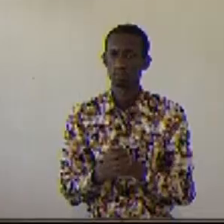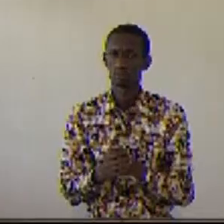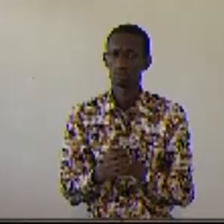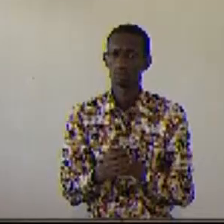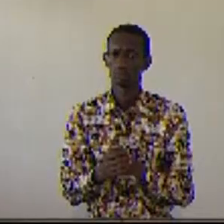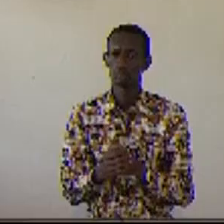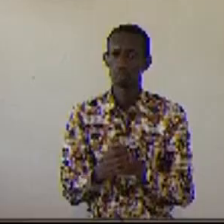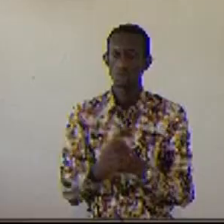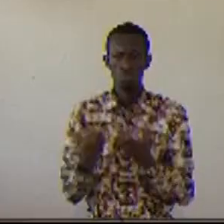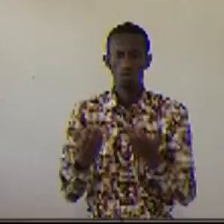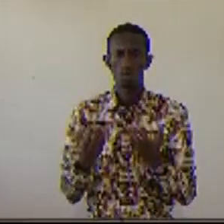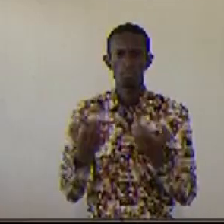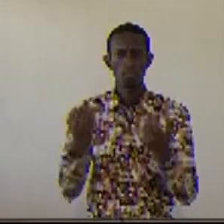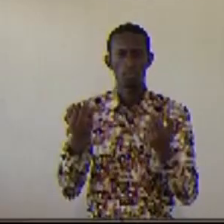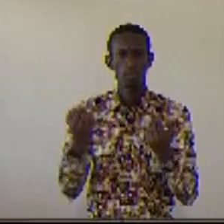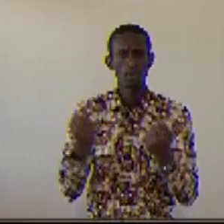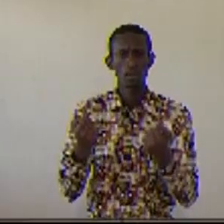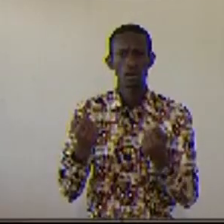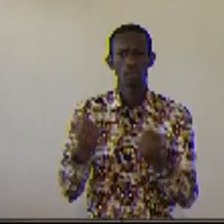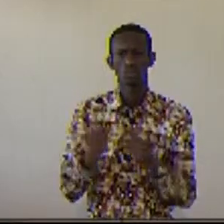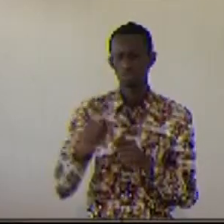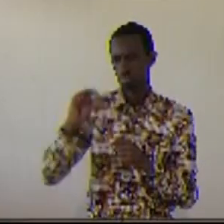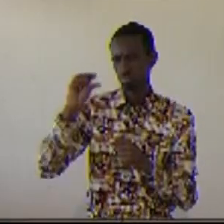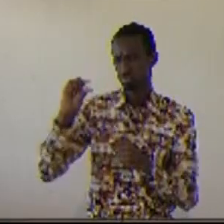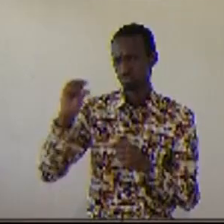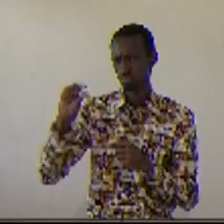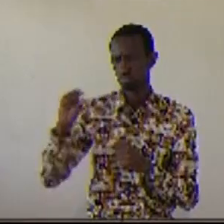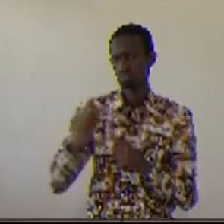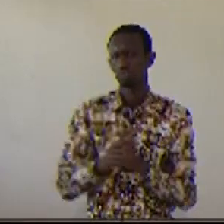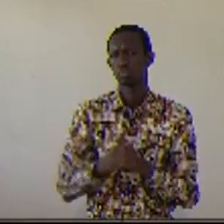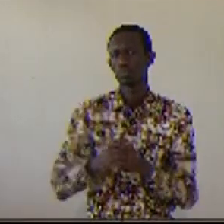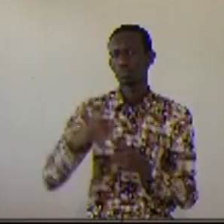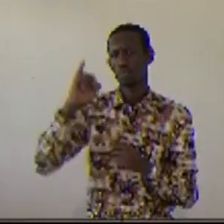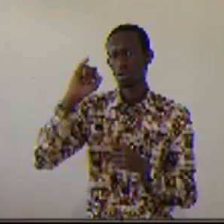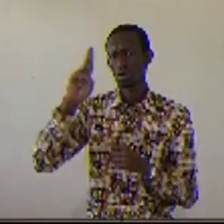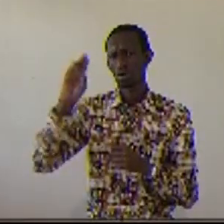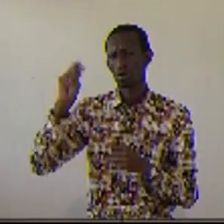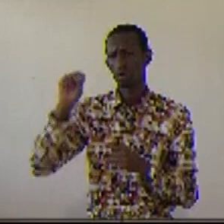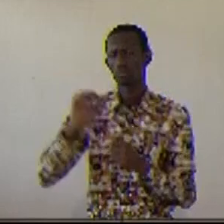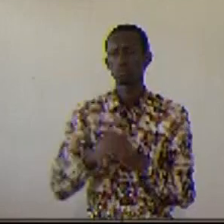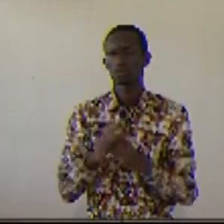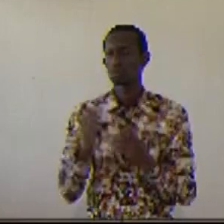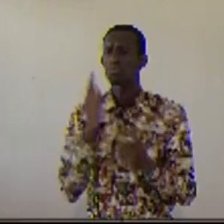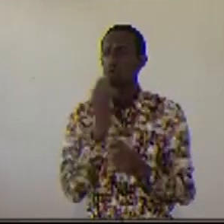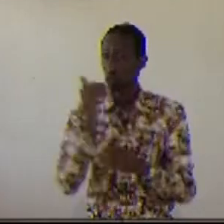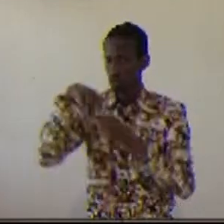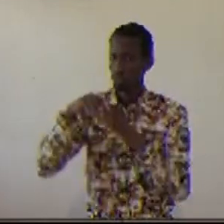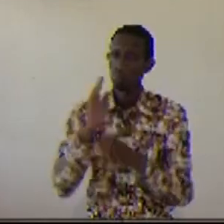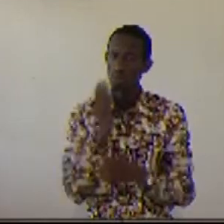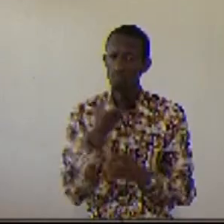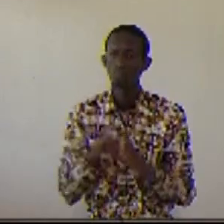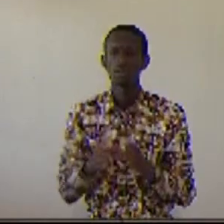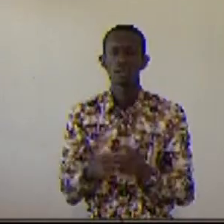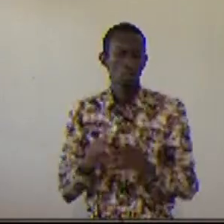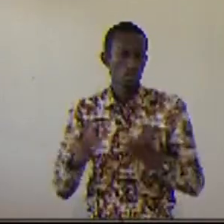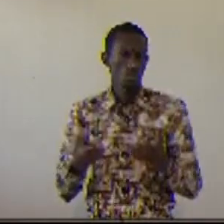a small iron nail, put it in water, put it in open space, and get another one where you have to add, instead